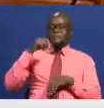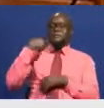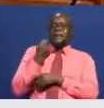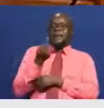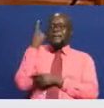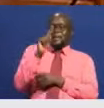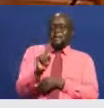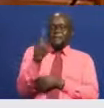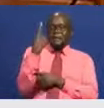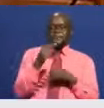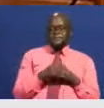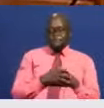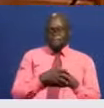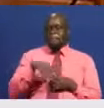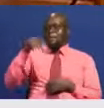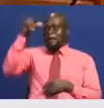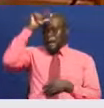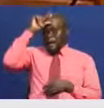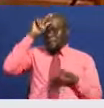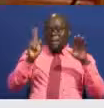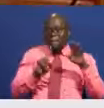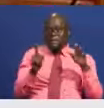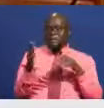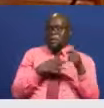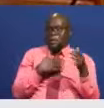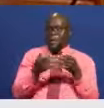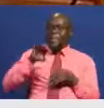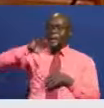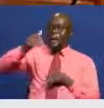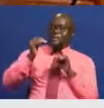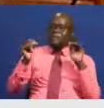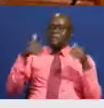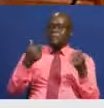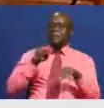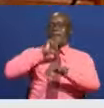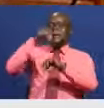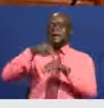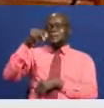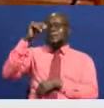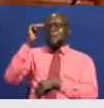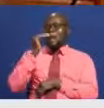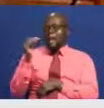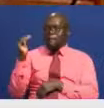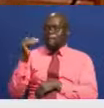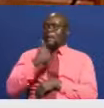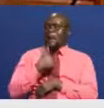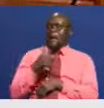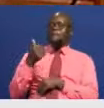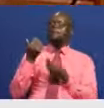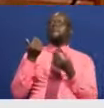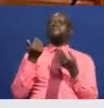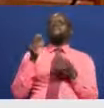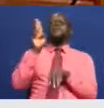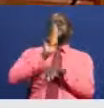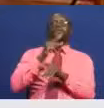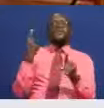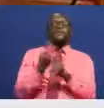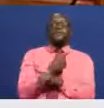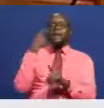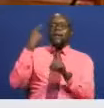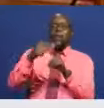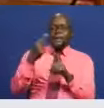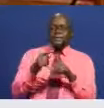understand first. Government ministries, whether at the county level or national level, have the tendency to use different